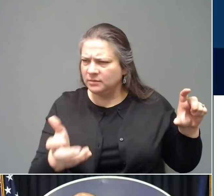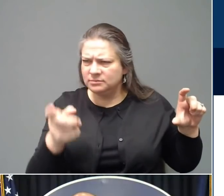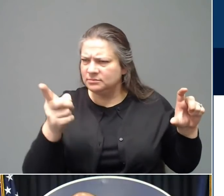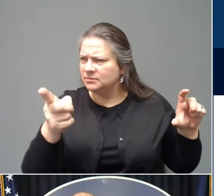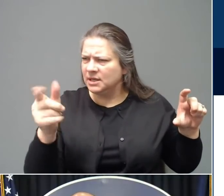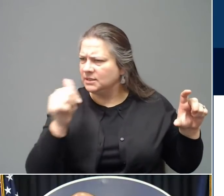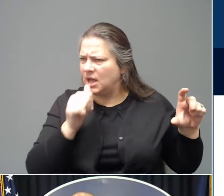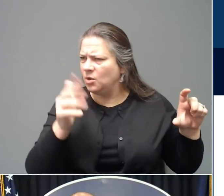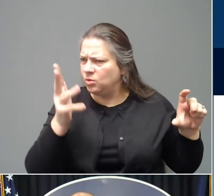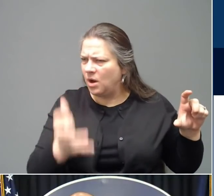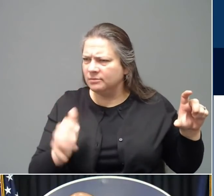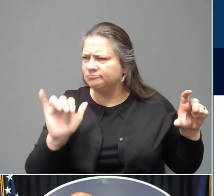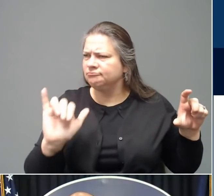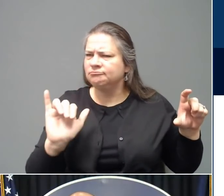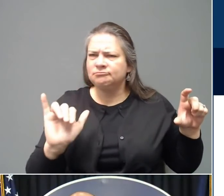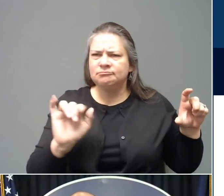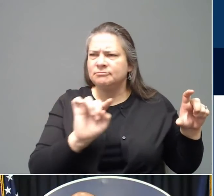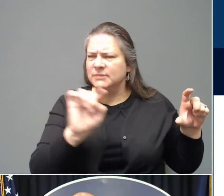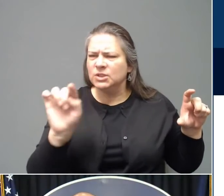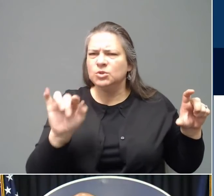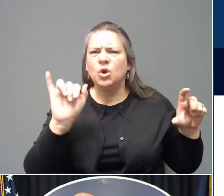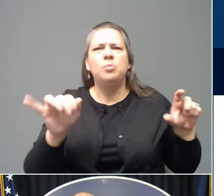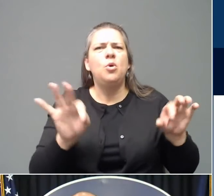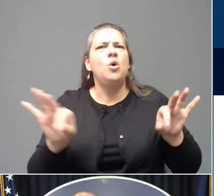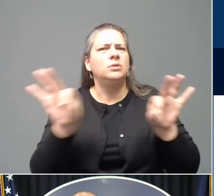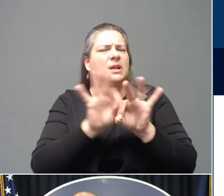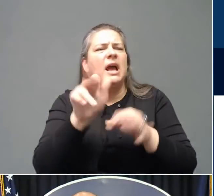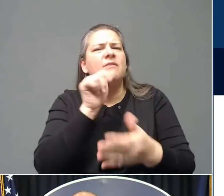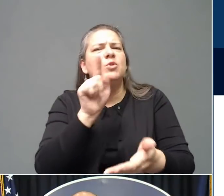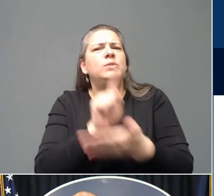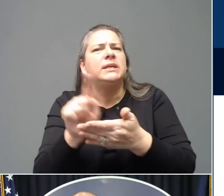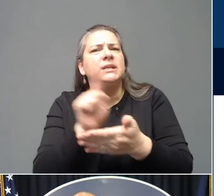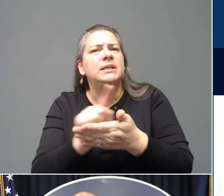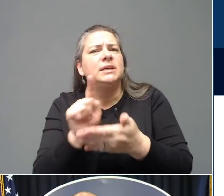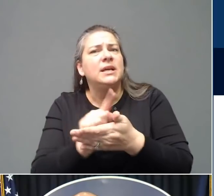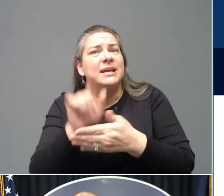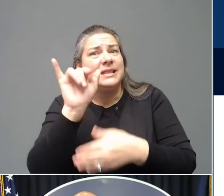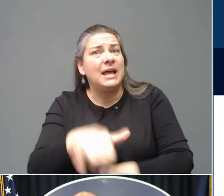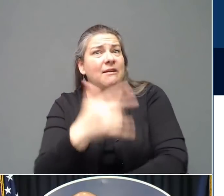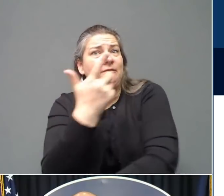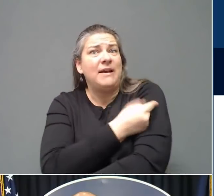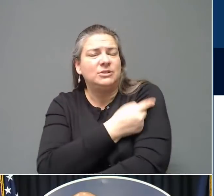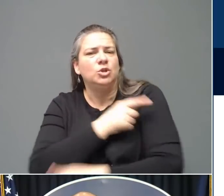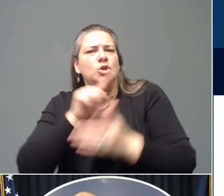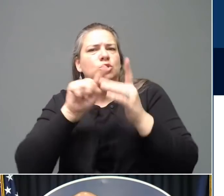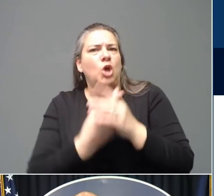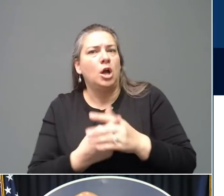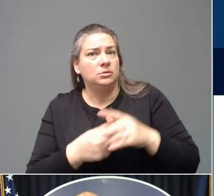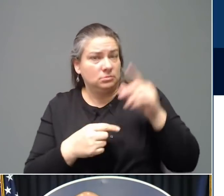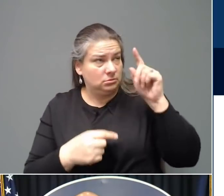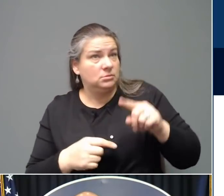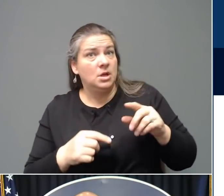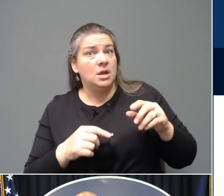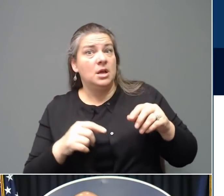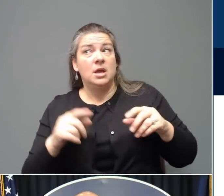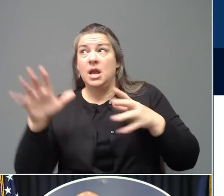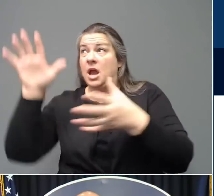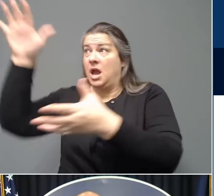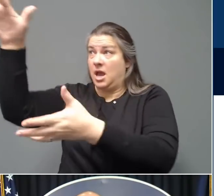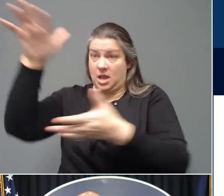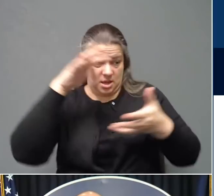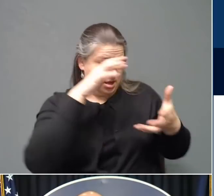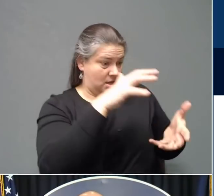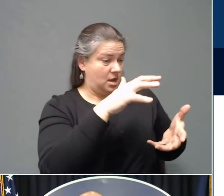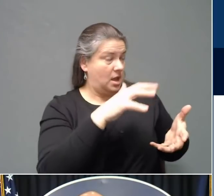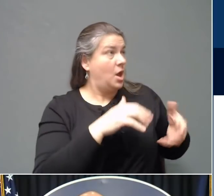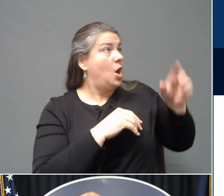every week a vaccine administration site starts at the top and works from 1A to 1B to 1C, and they go in that order,